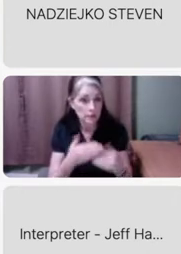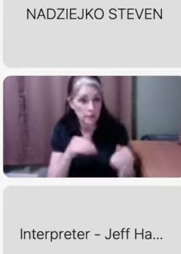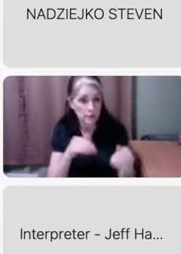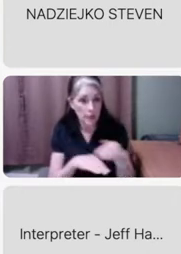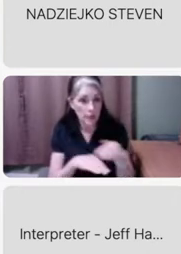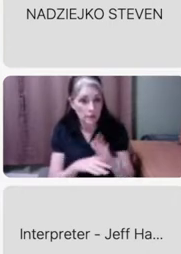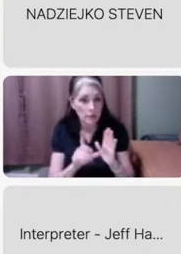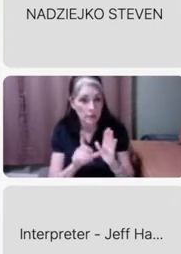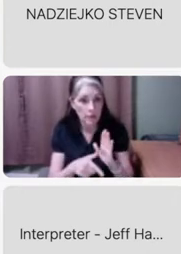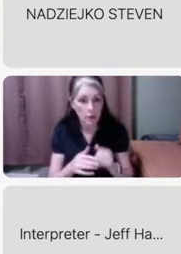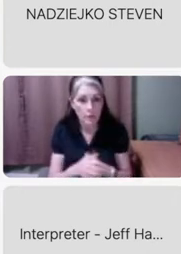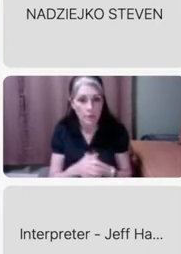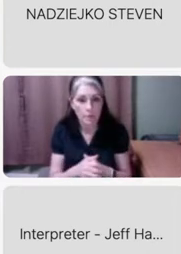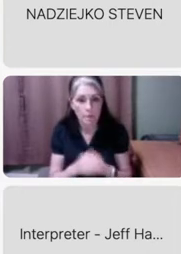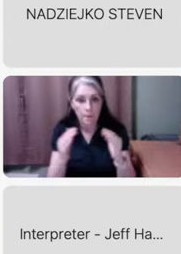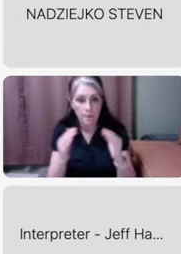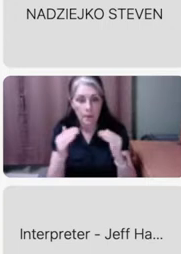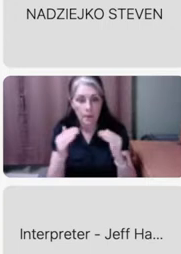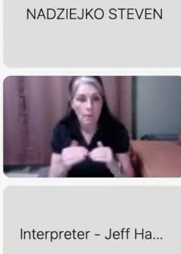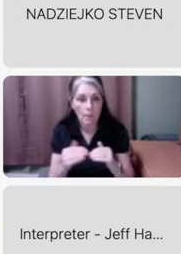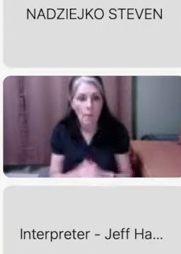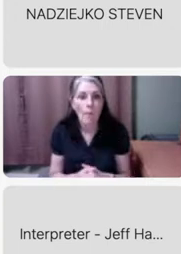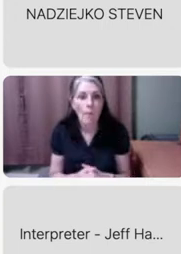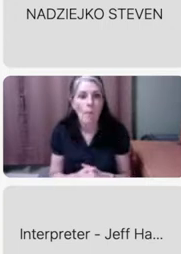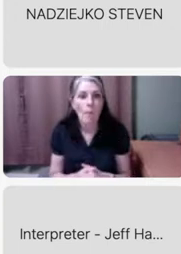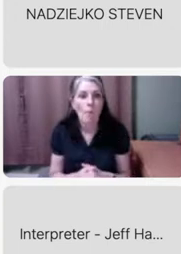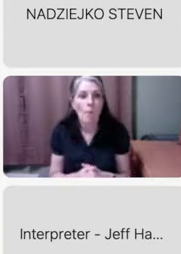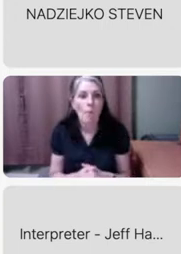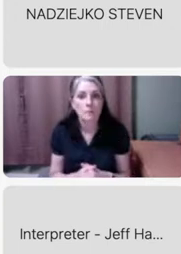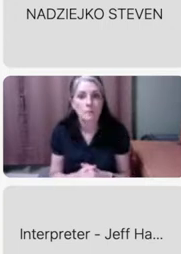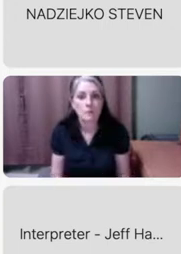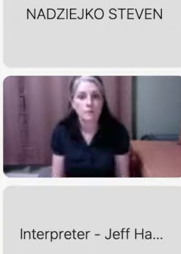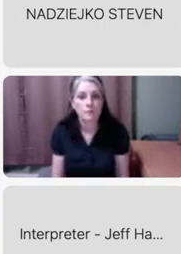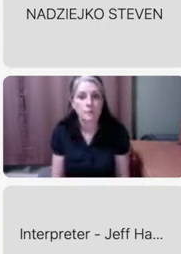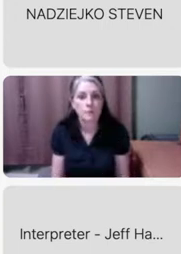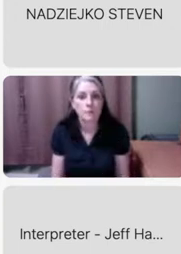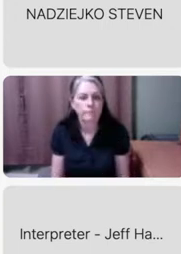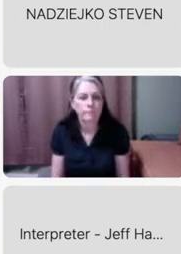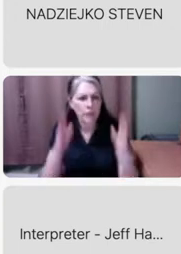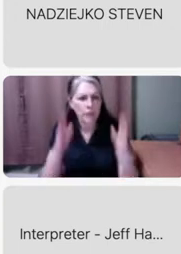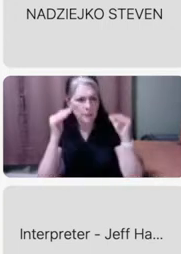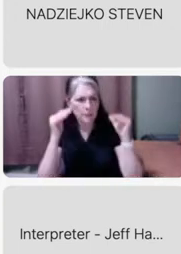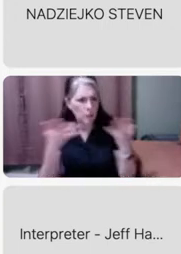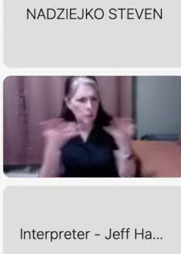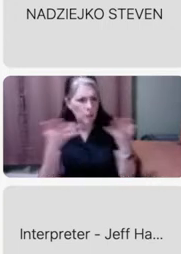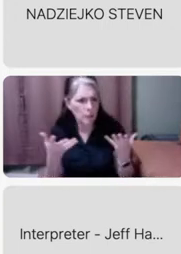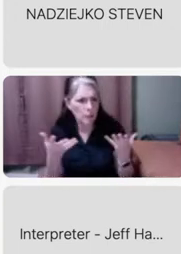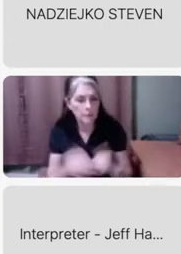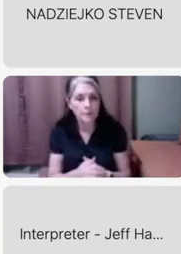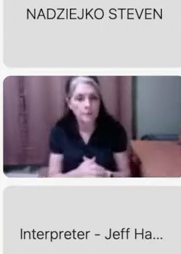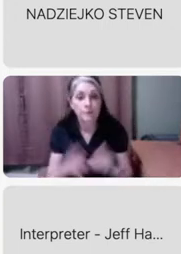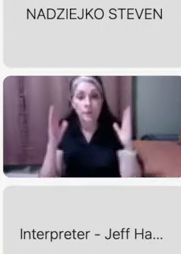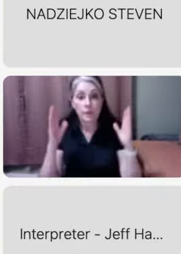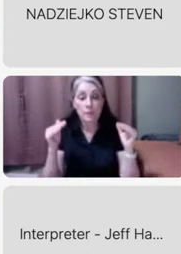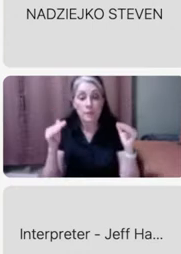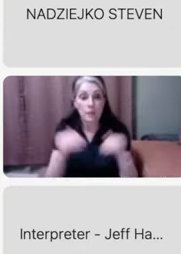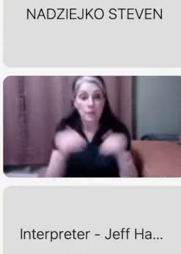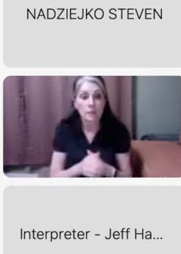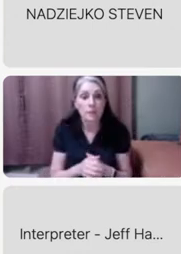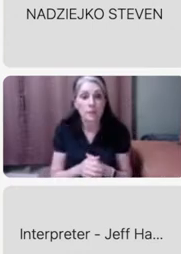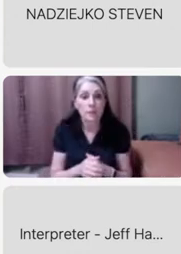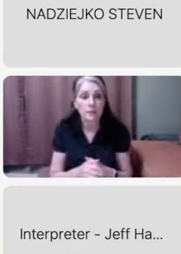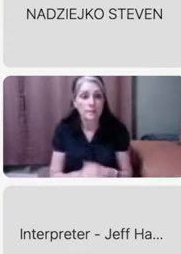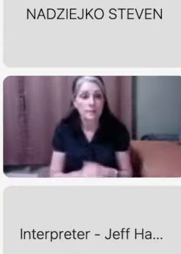next slide please so what should we expect we should expect that there would be an assessment of the